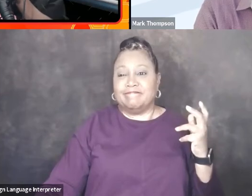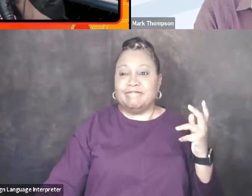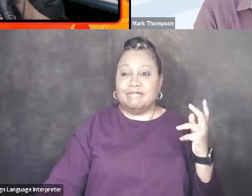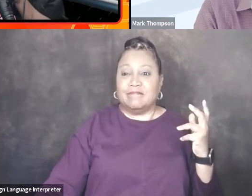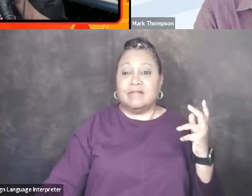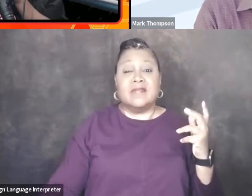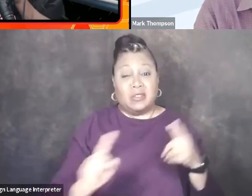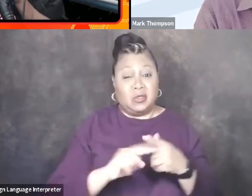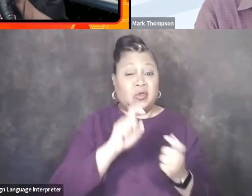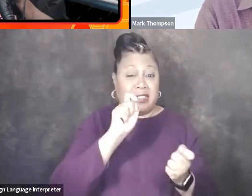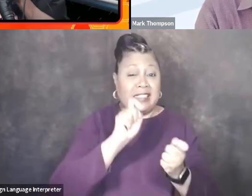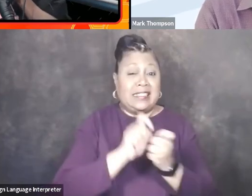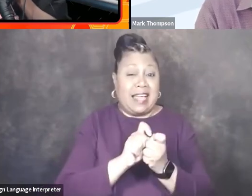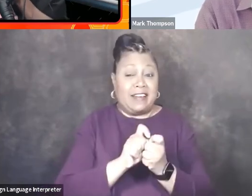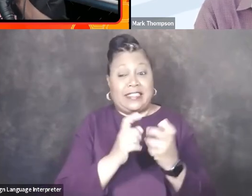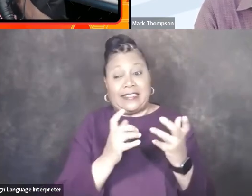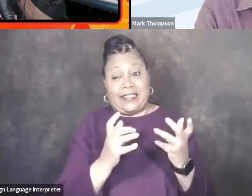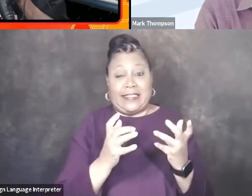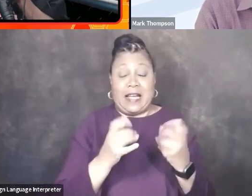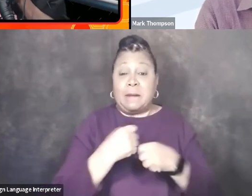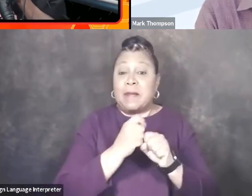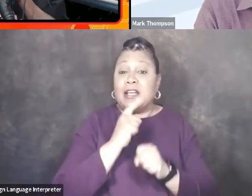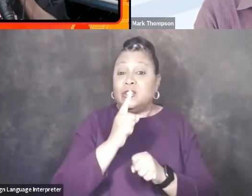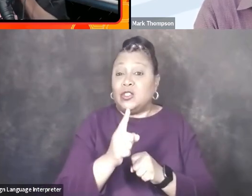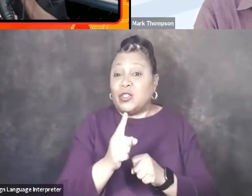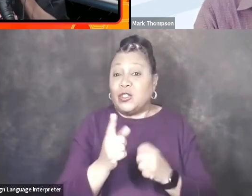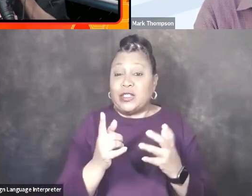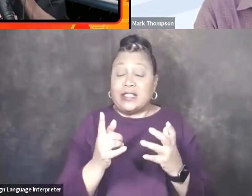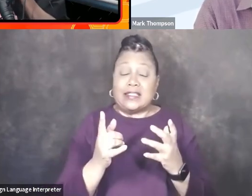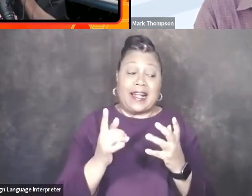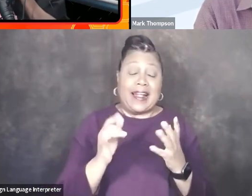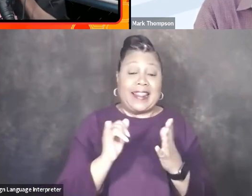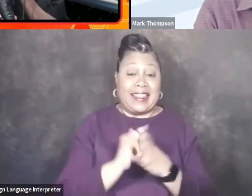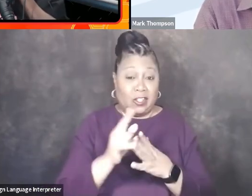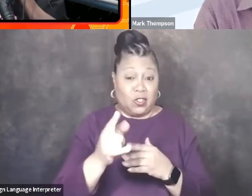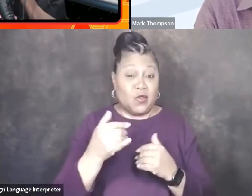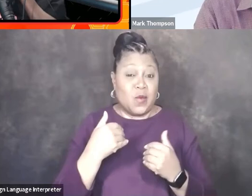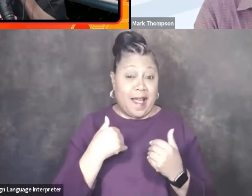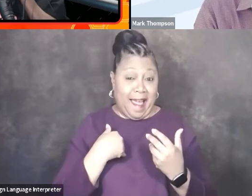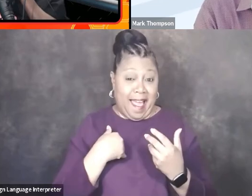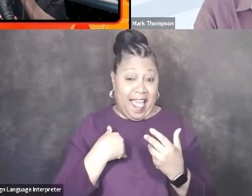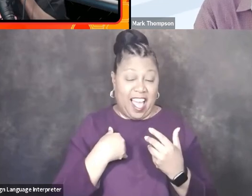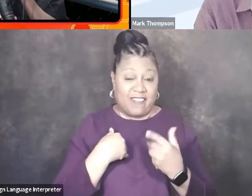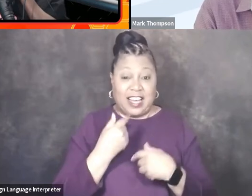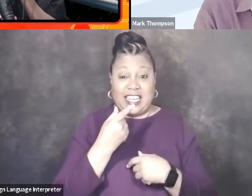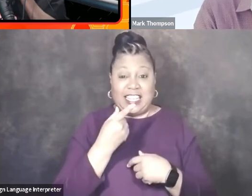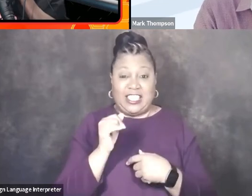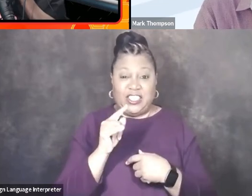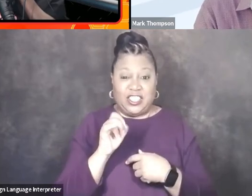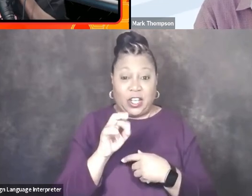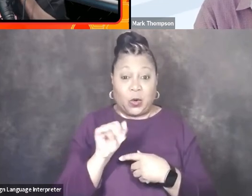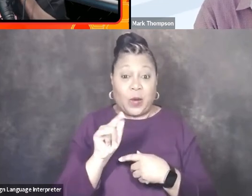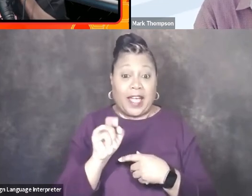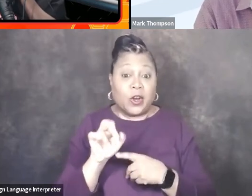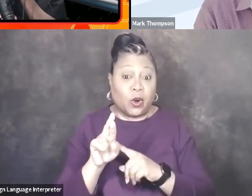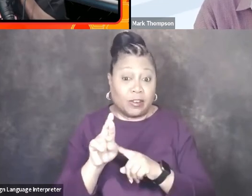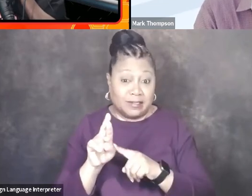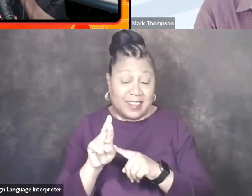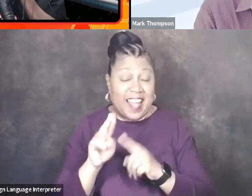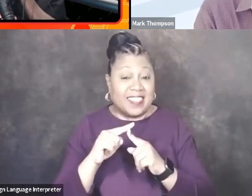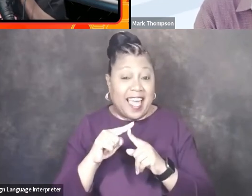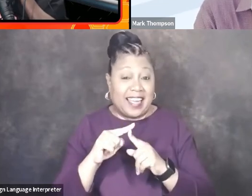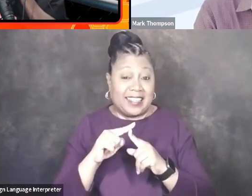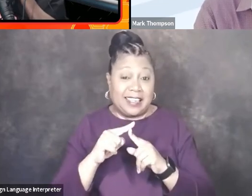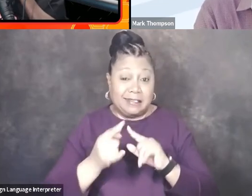You should definitely make sure that you have a generator because that can power